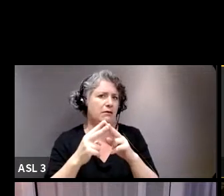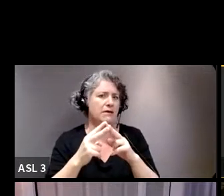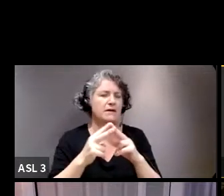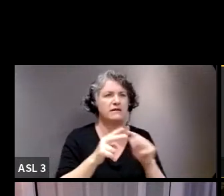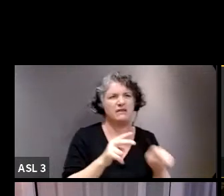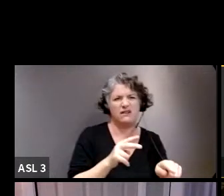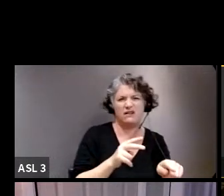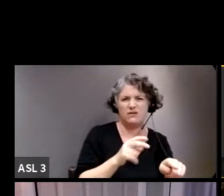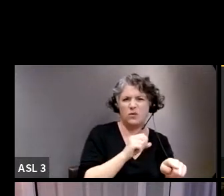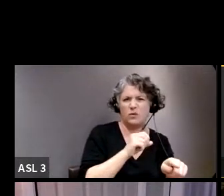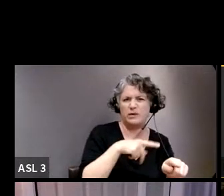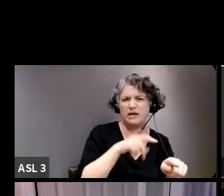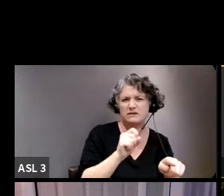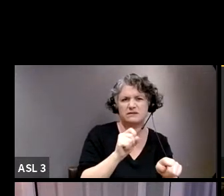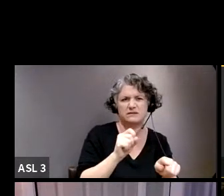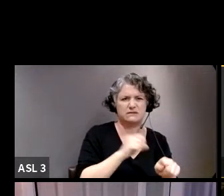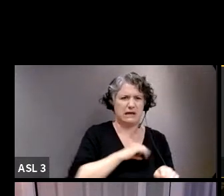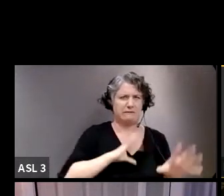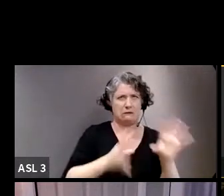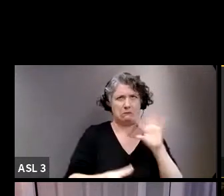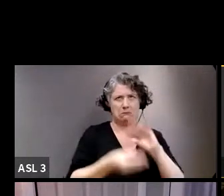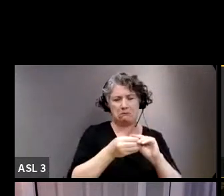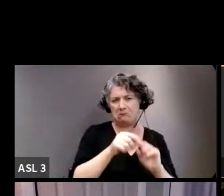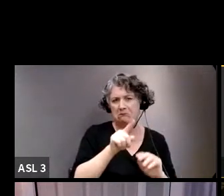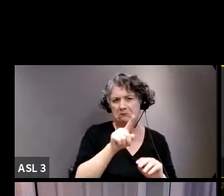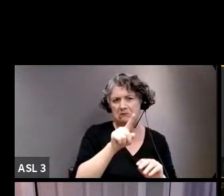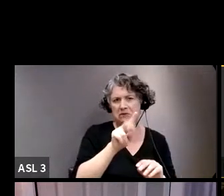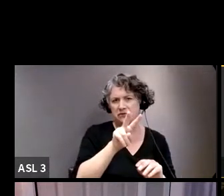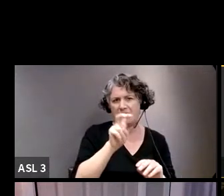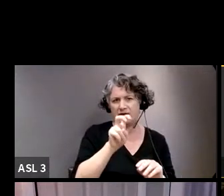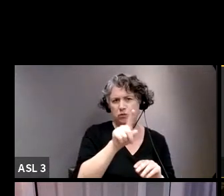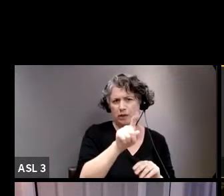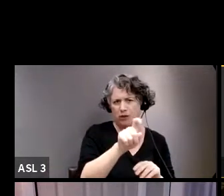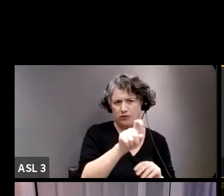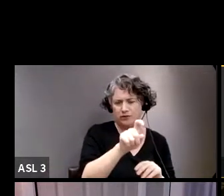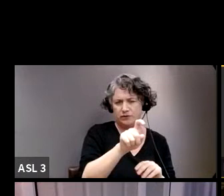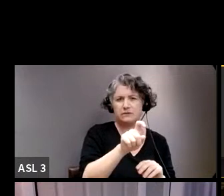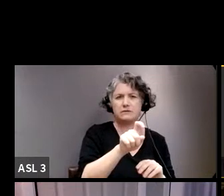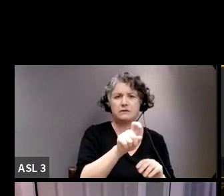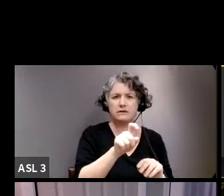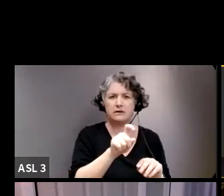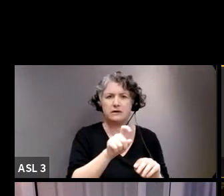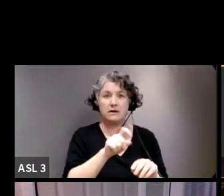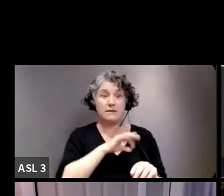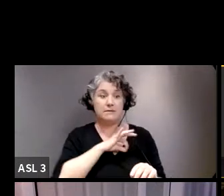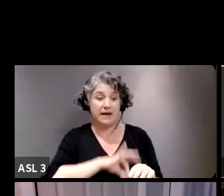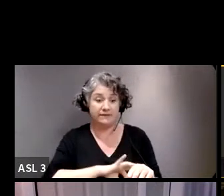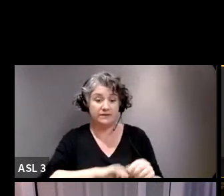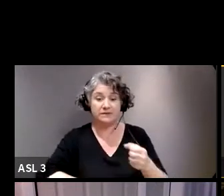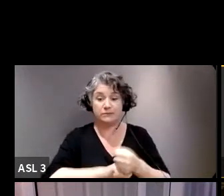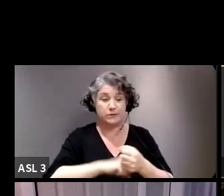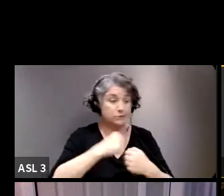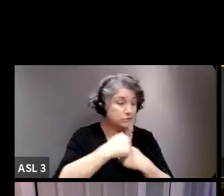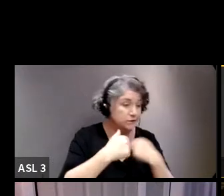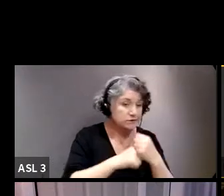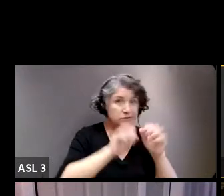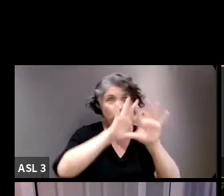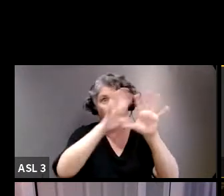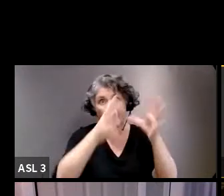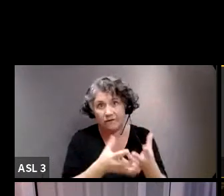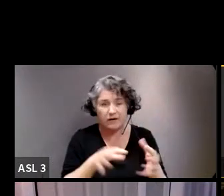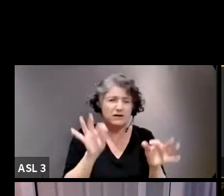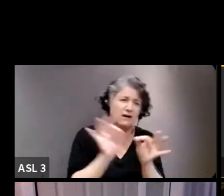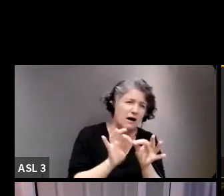ops so it's not just straight salaries but benefits supporting infrastructure supporting personnel overhead